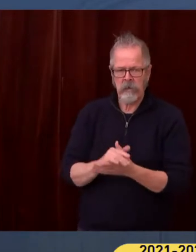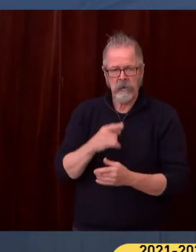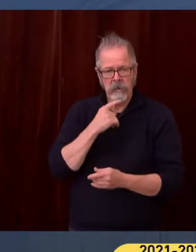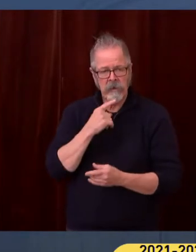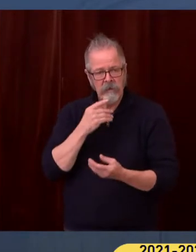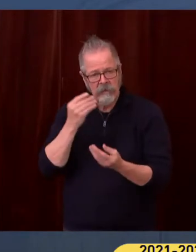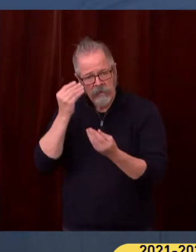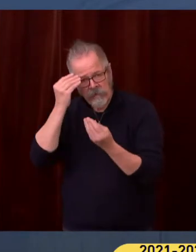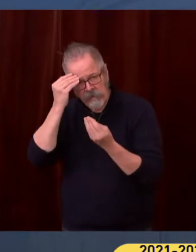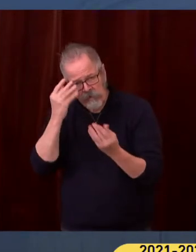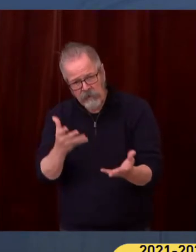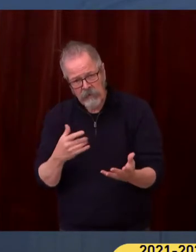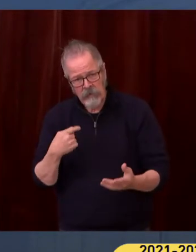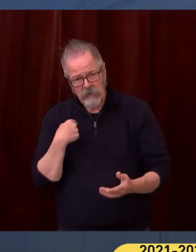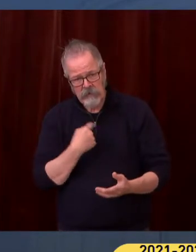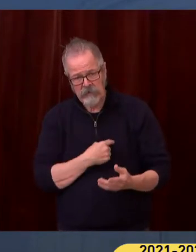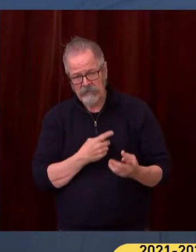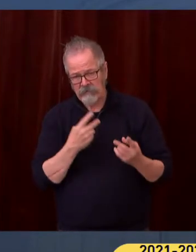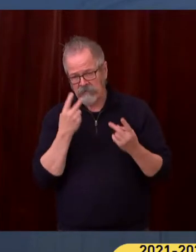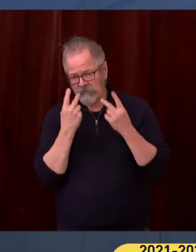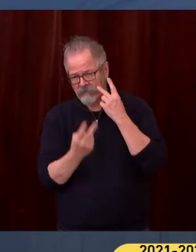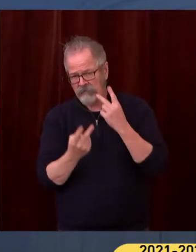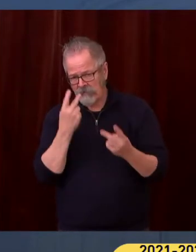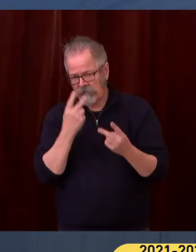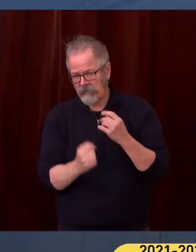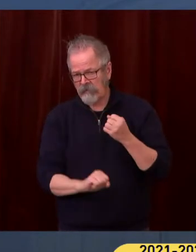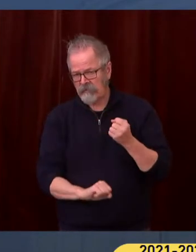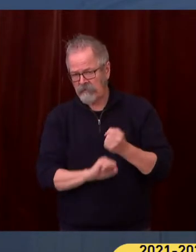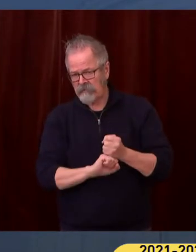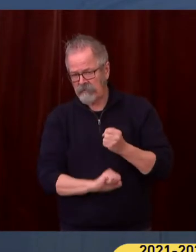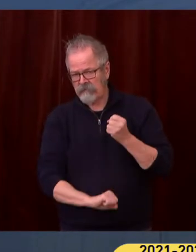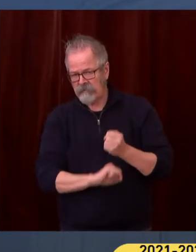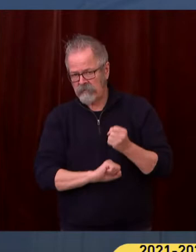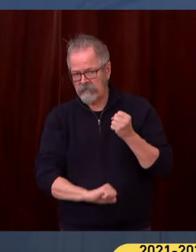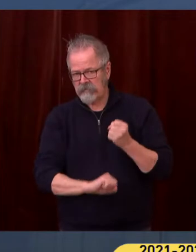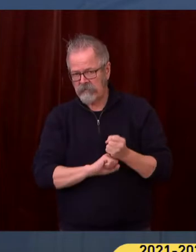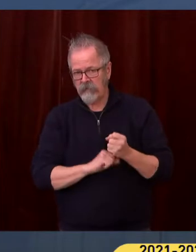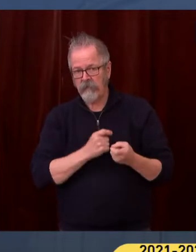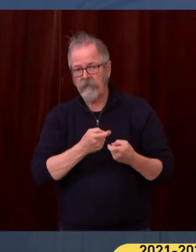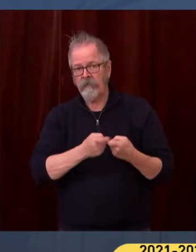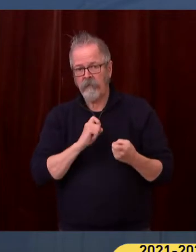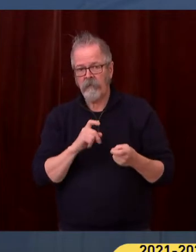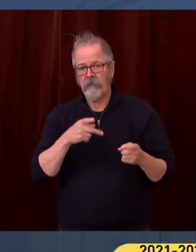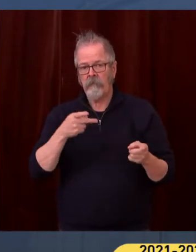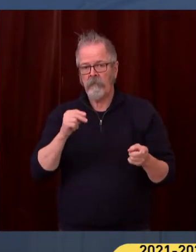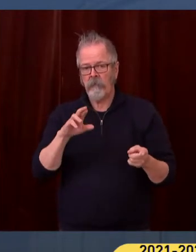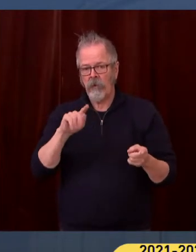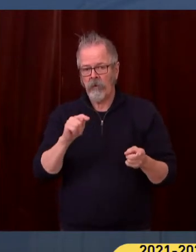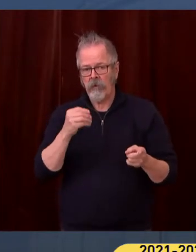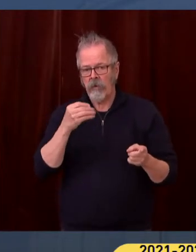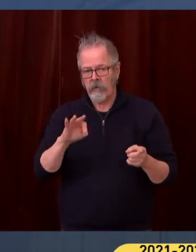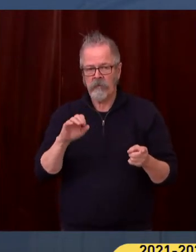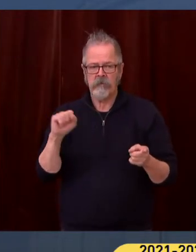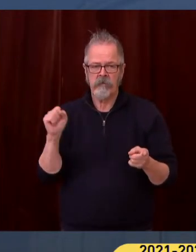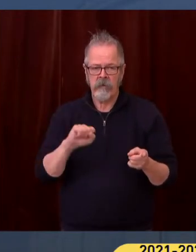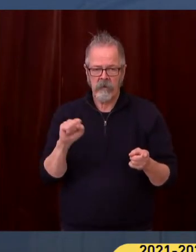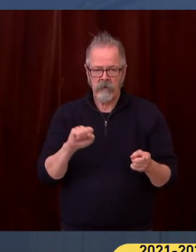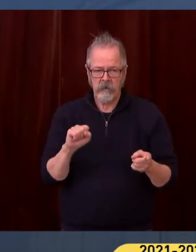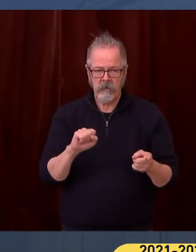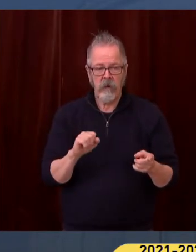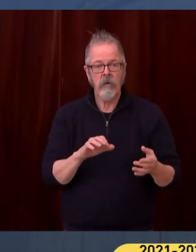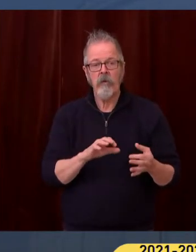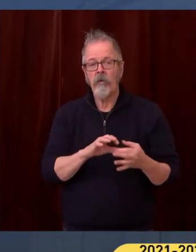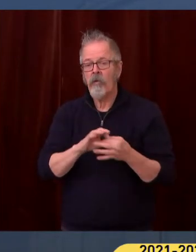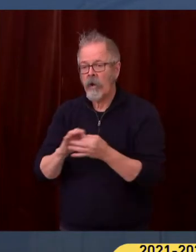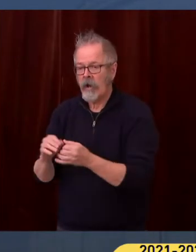last several years, several years from the Port of Seattle for clean fuel standard legislation. And that's really driven by their interest in